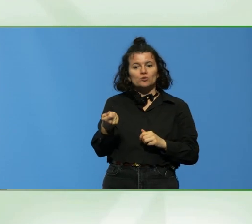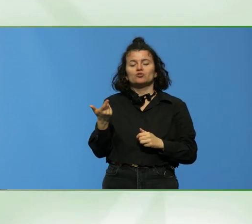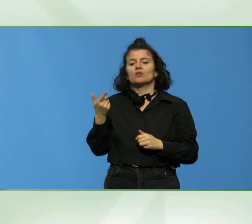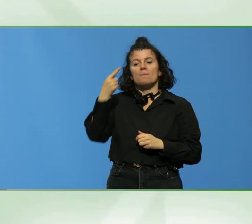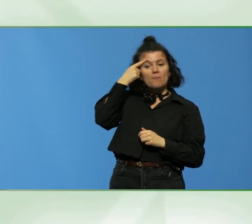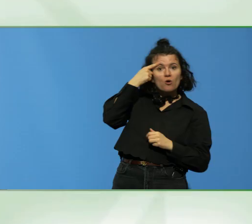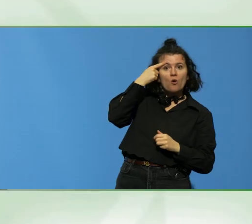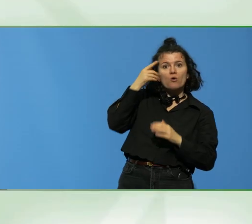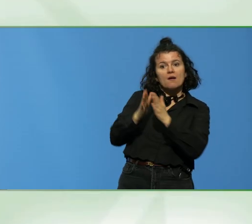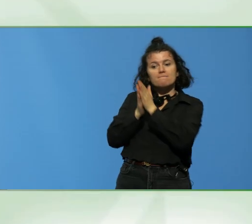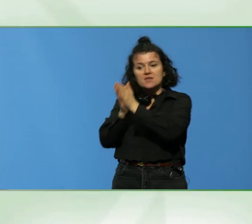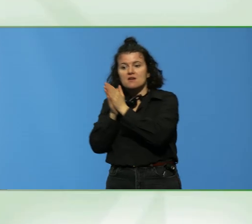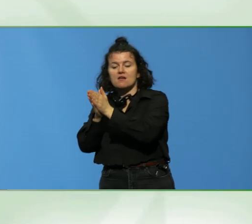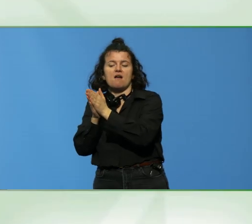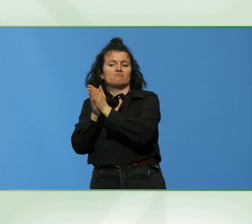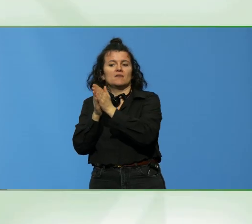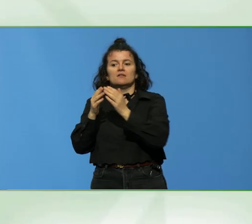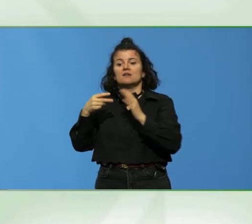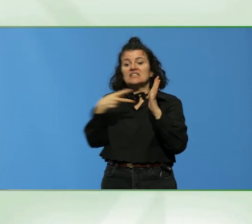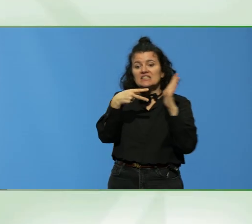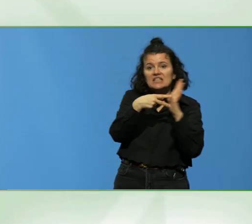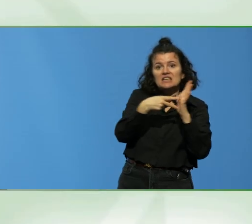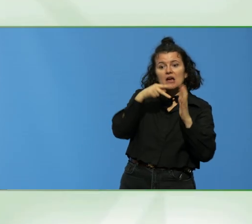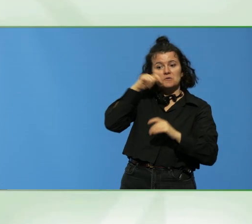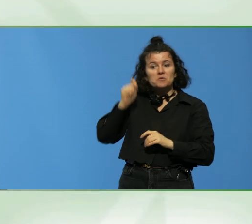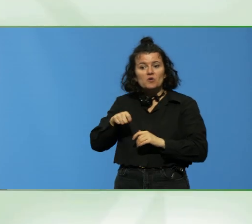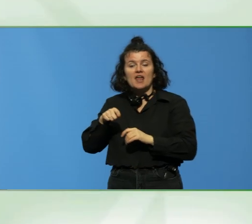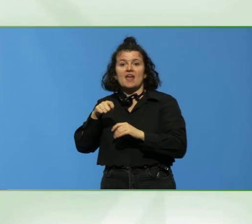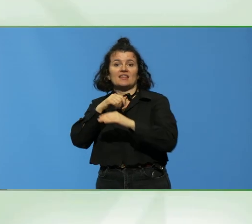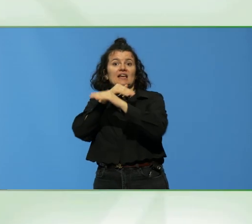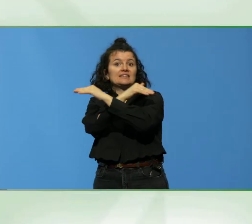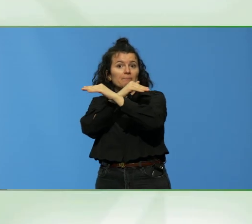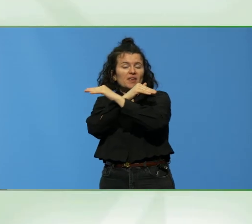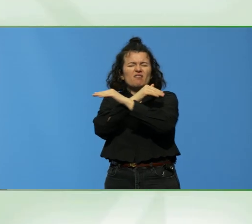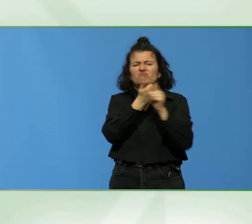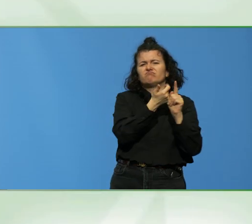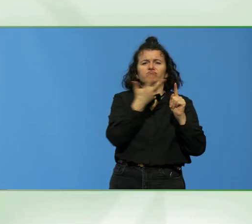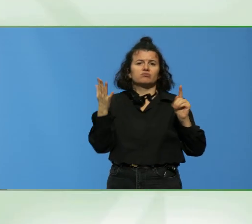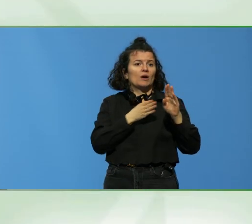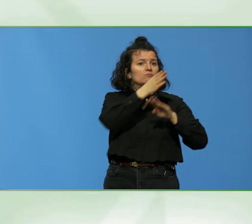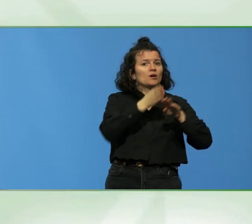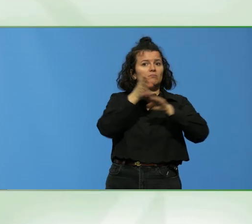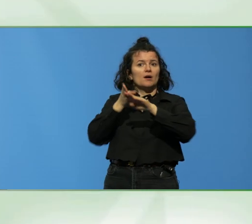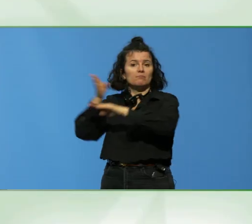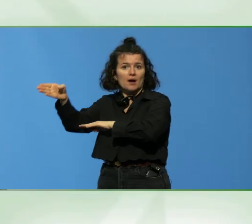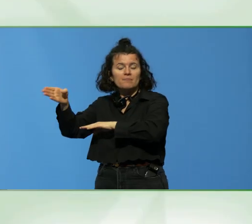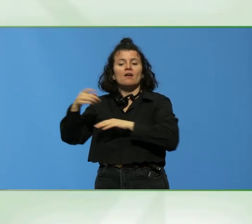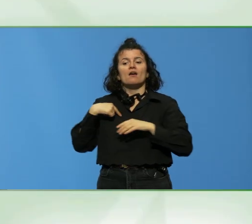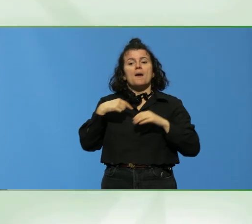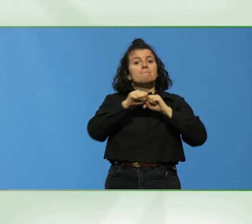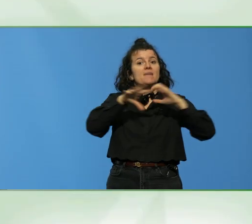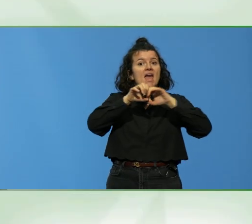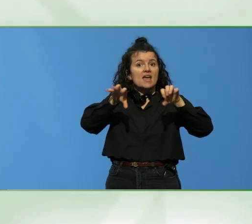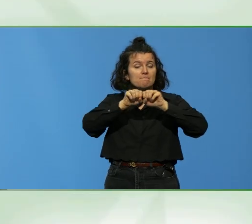countries like Syria, Ukraine, and Zambia. Those workshops, what I ran myself, I noticed we can go very quickly through